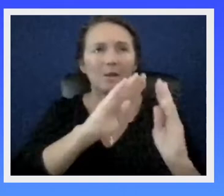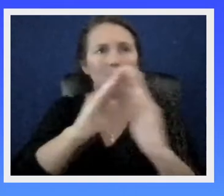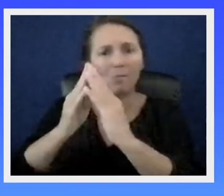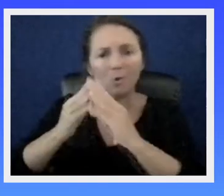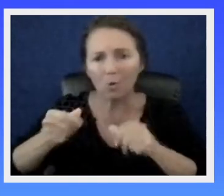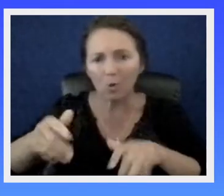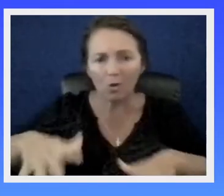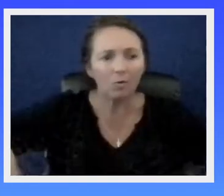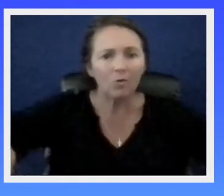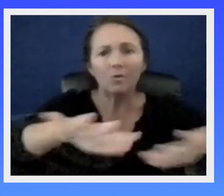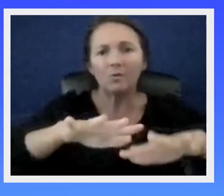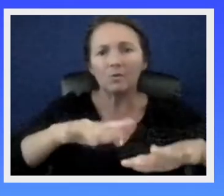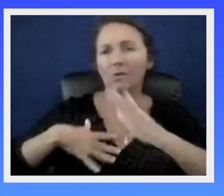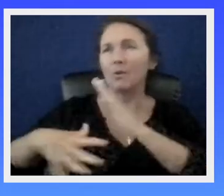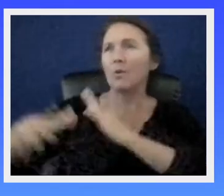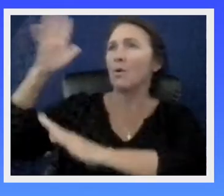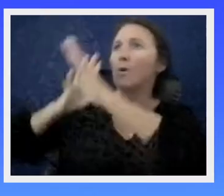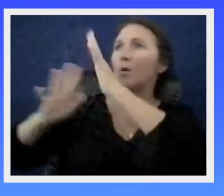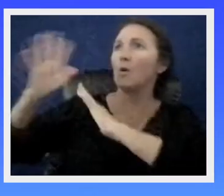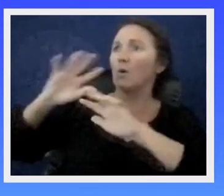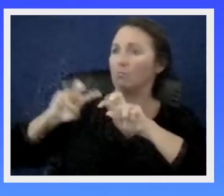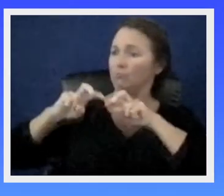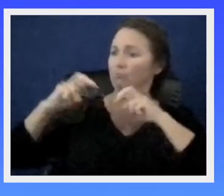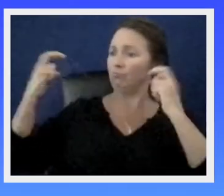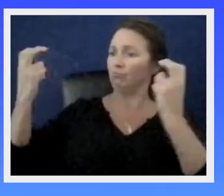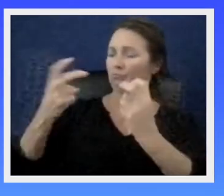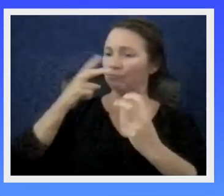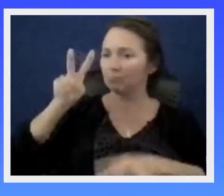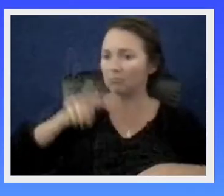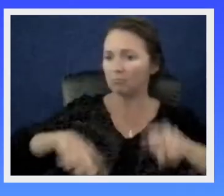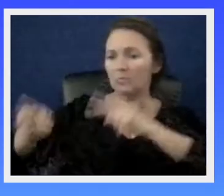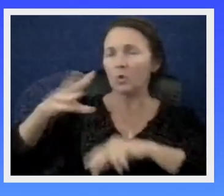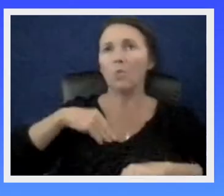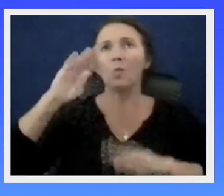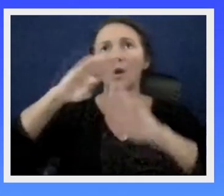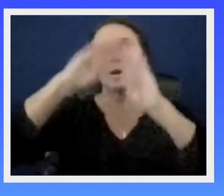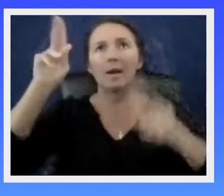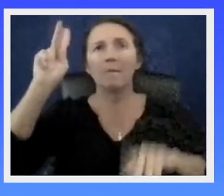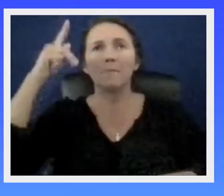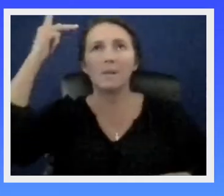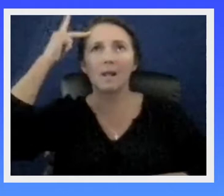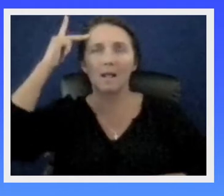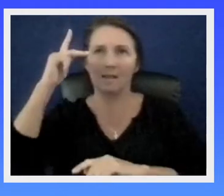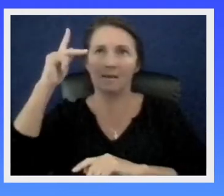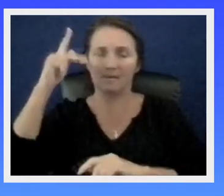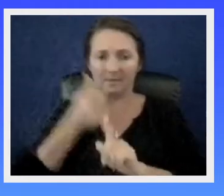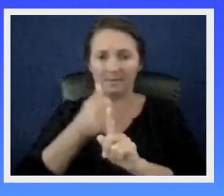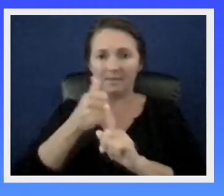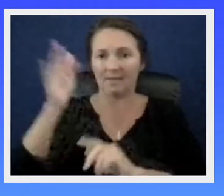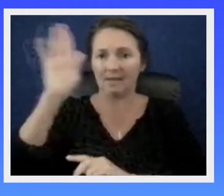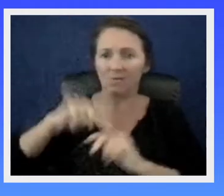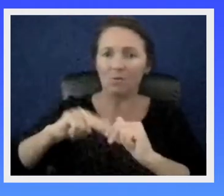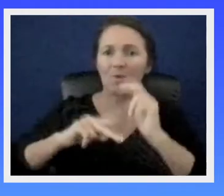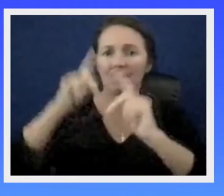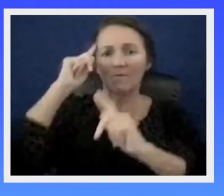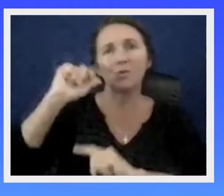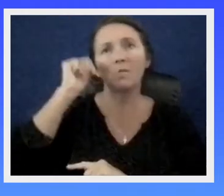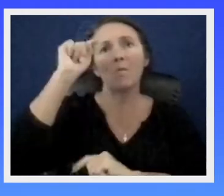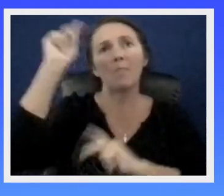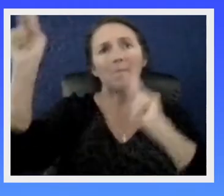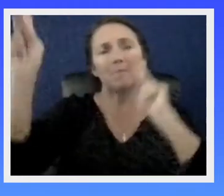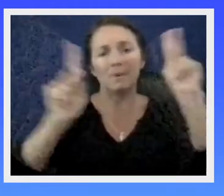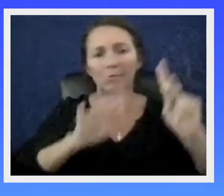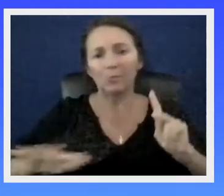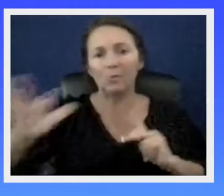our ancestral forums before we white-housed politics and ivory towers never built to build tomorrow for the